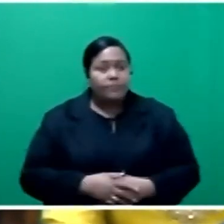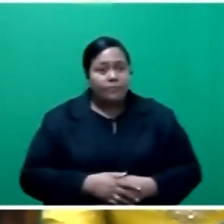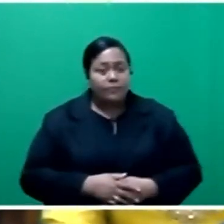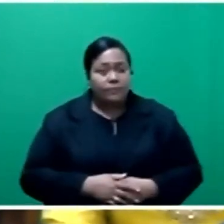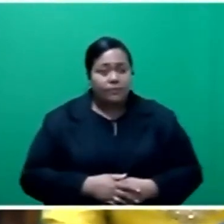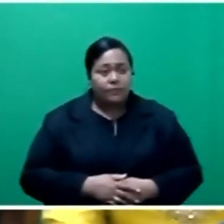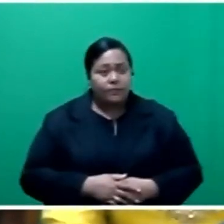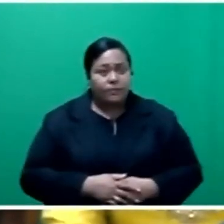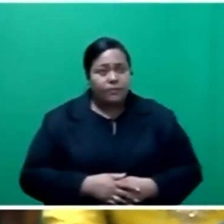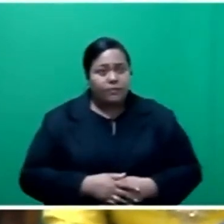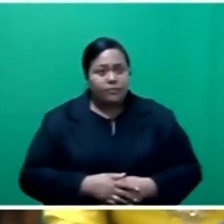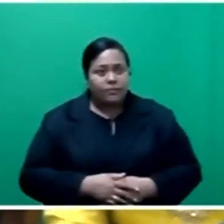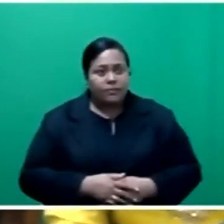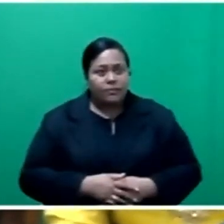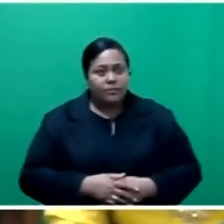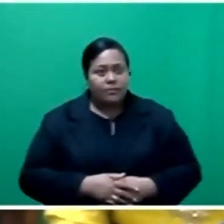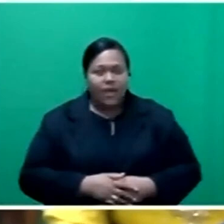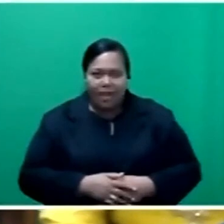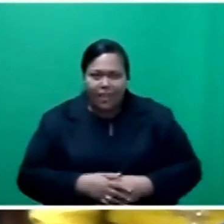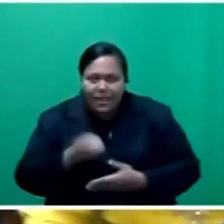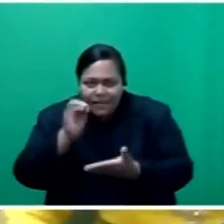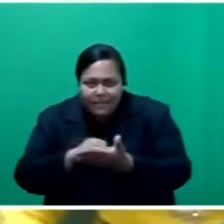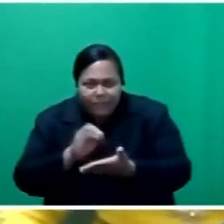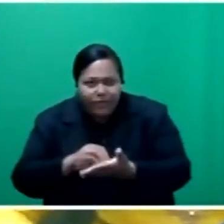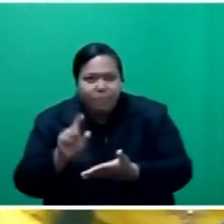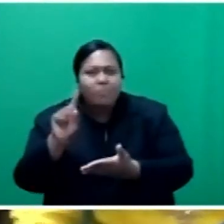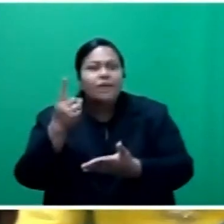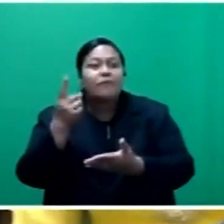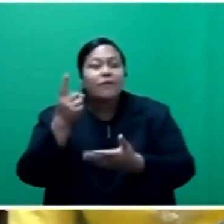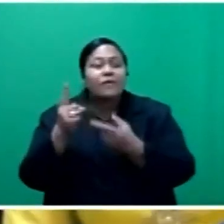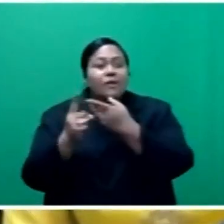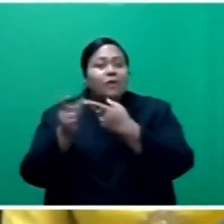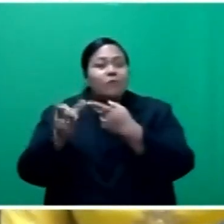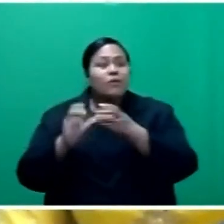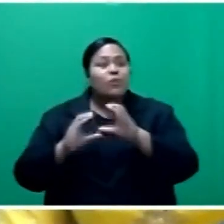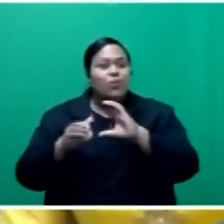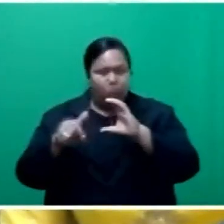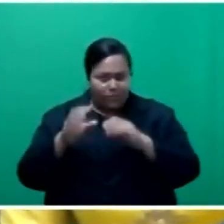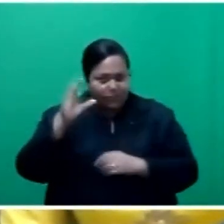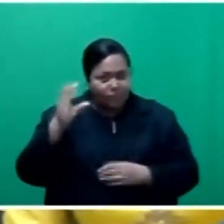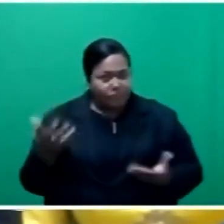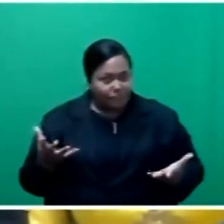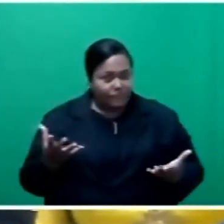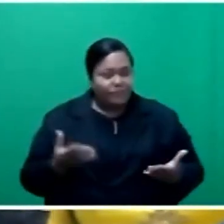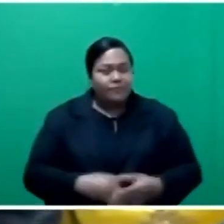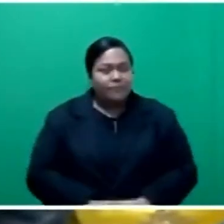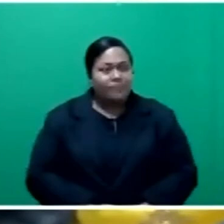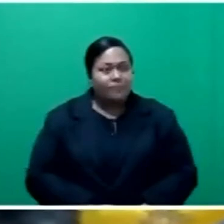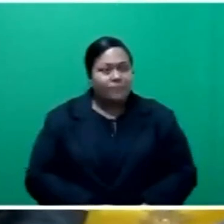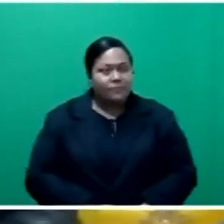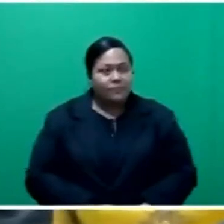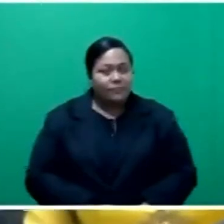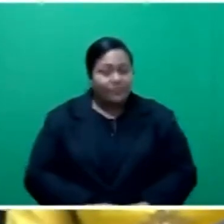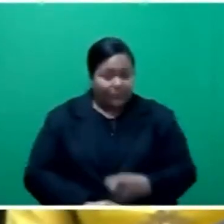subservient to a person who carried out the first coup in this country, who undermined the institutions of the state. That's his problem. Mr. Speaker, sir. Order.